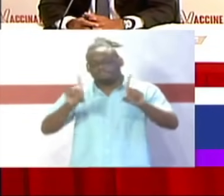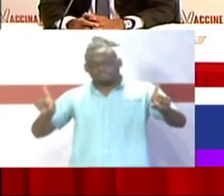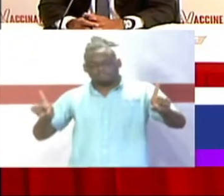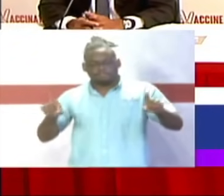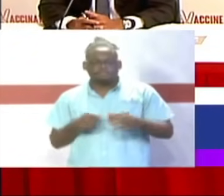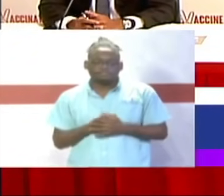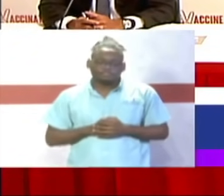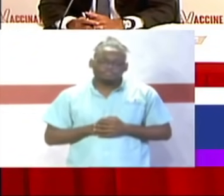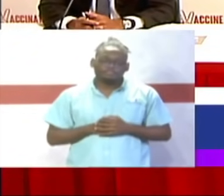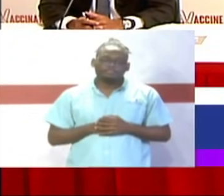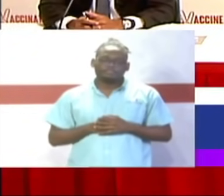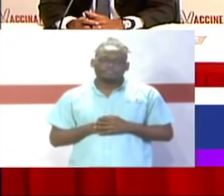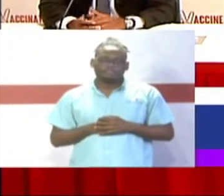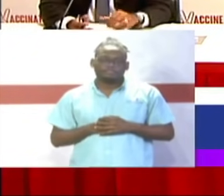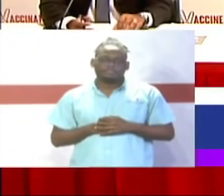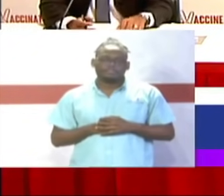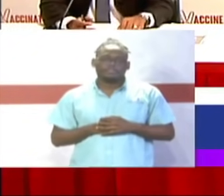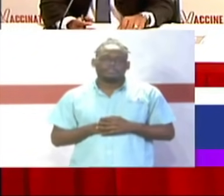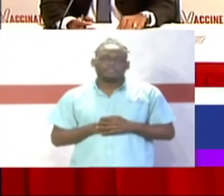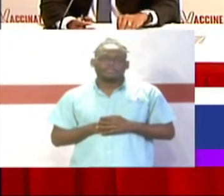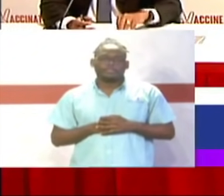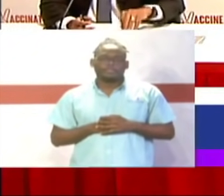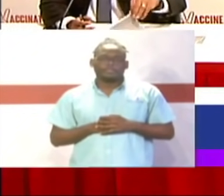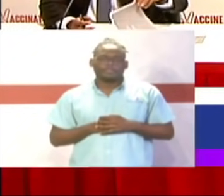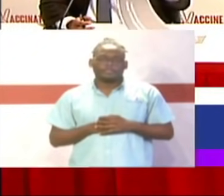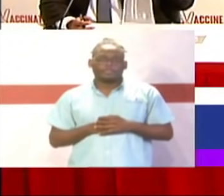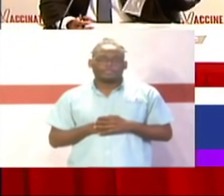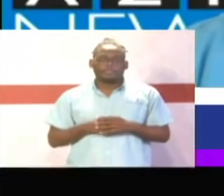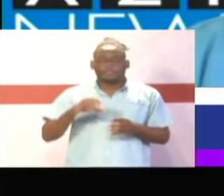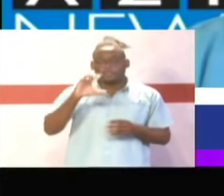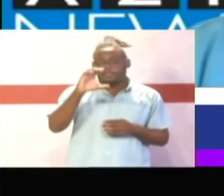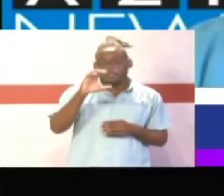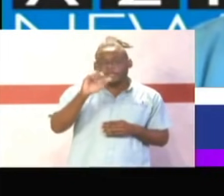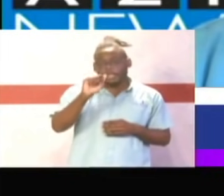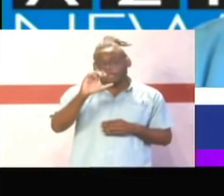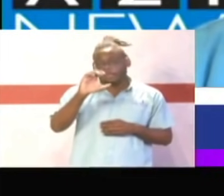question. Yes, good morning.